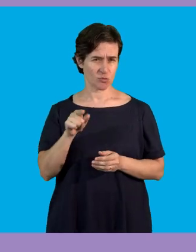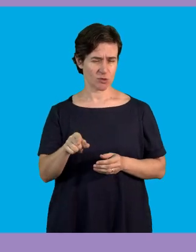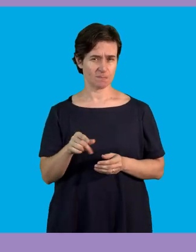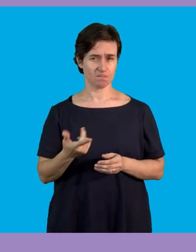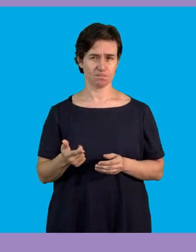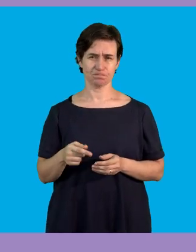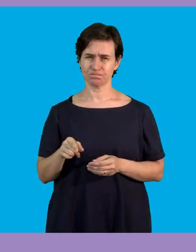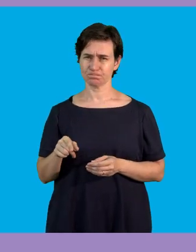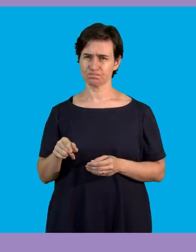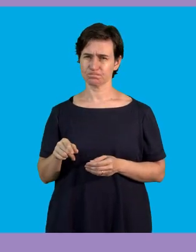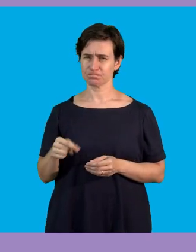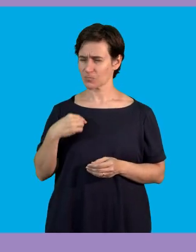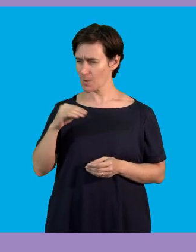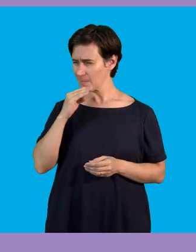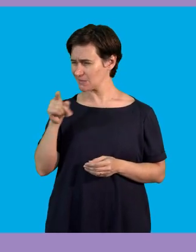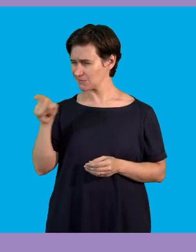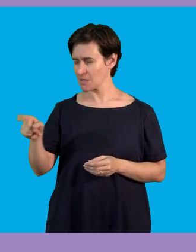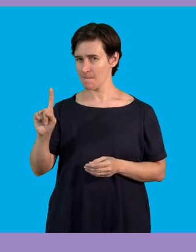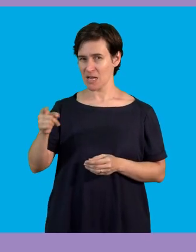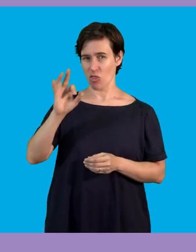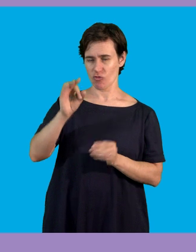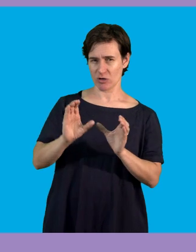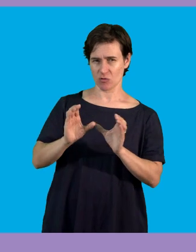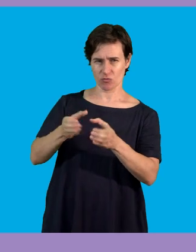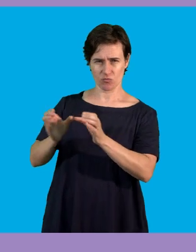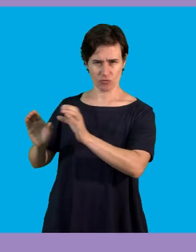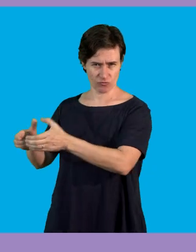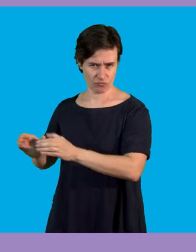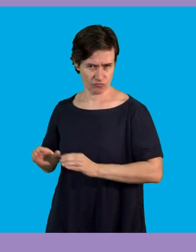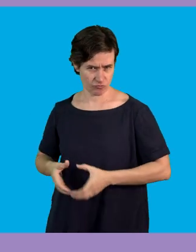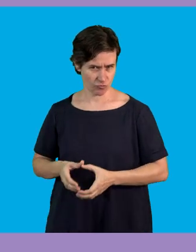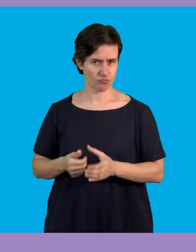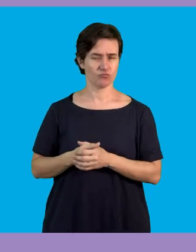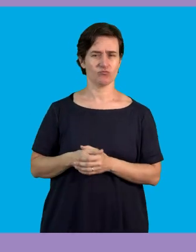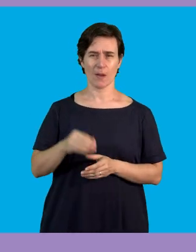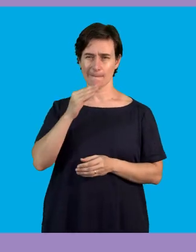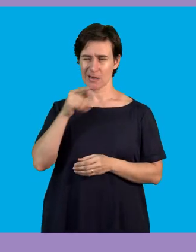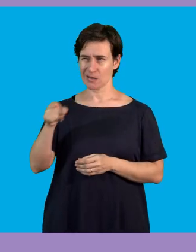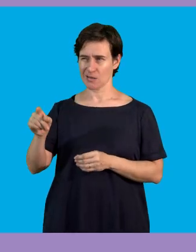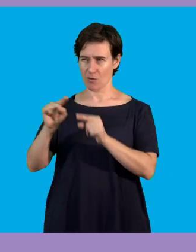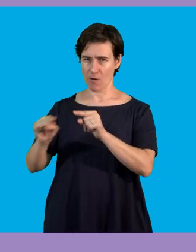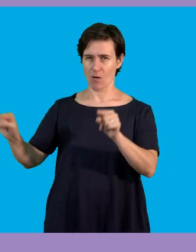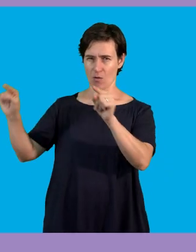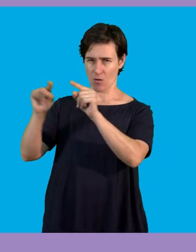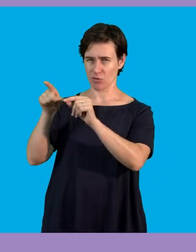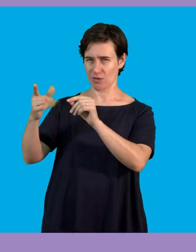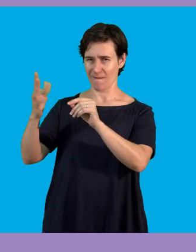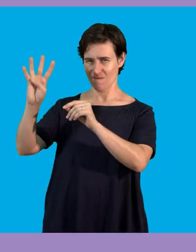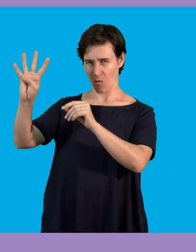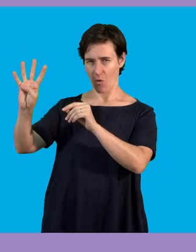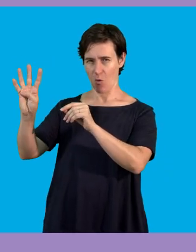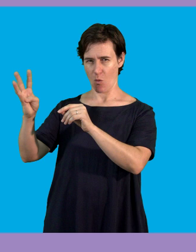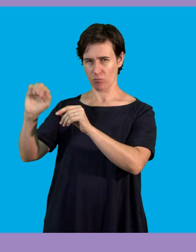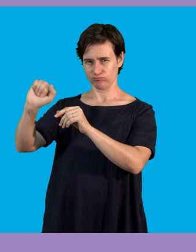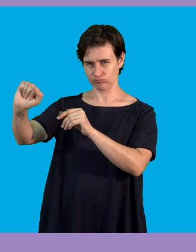at the right-hand side and we need to make 3 sets. So we're going to make the first set and